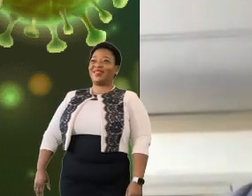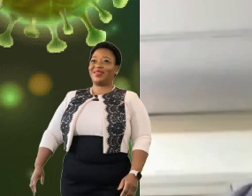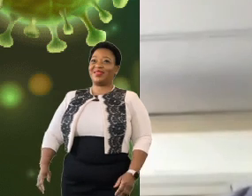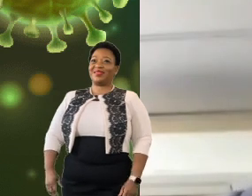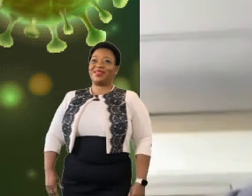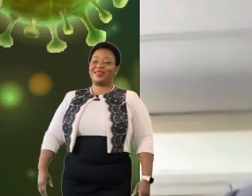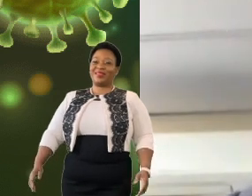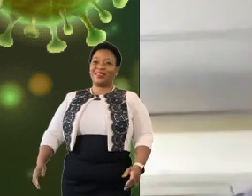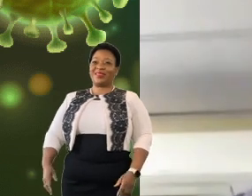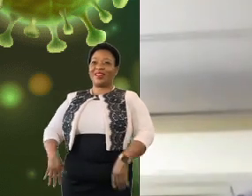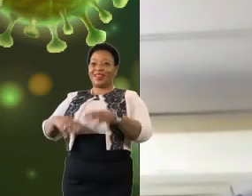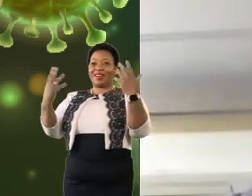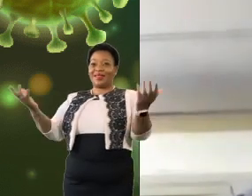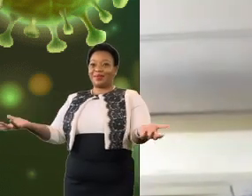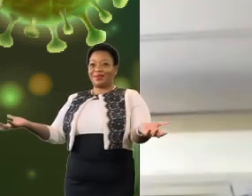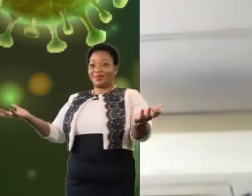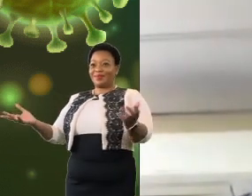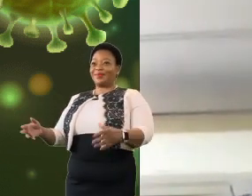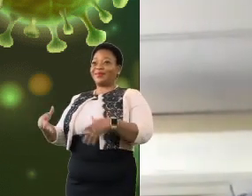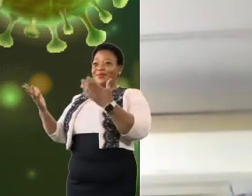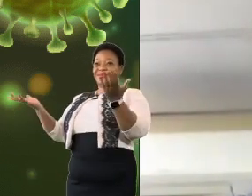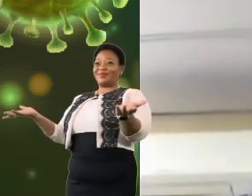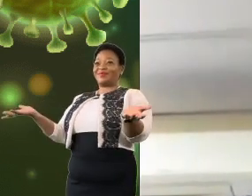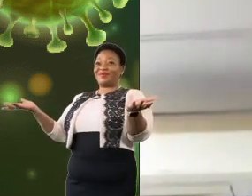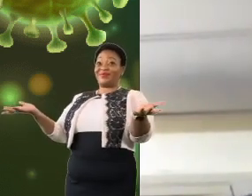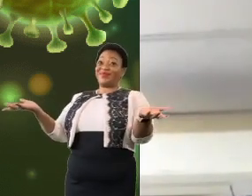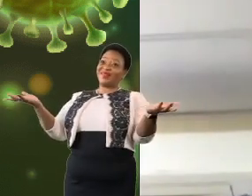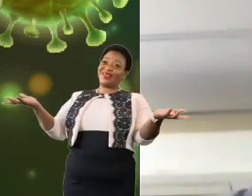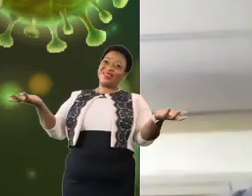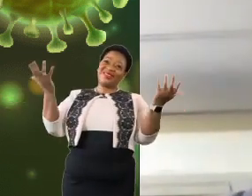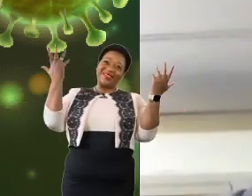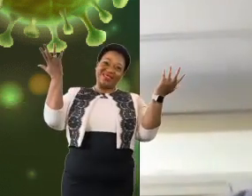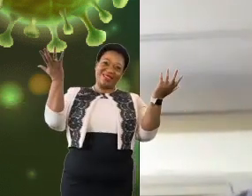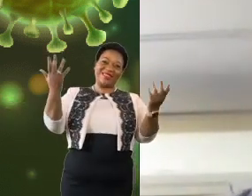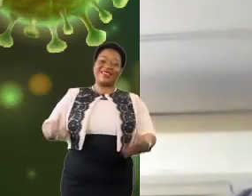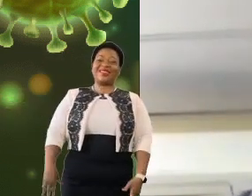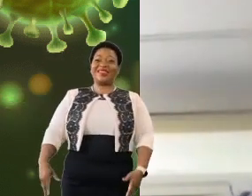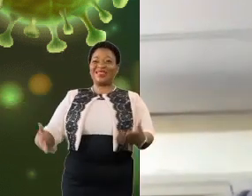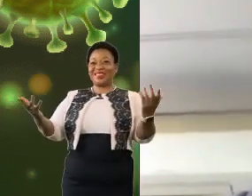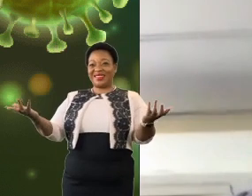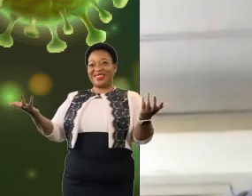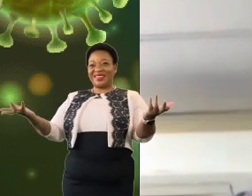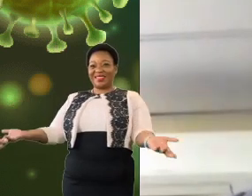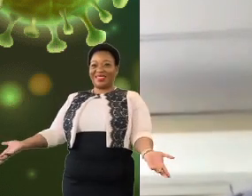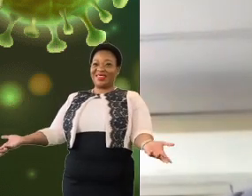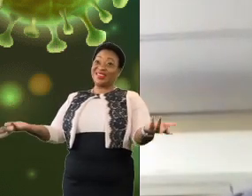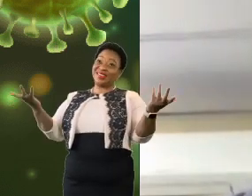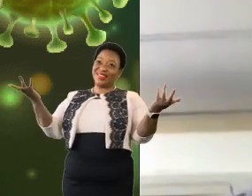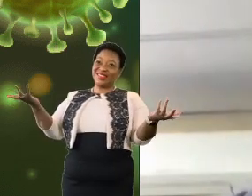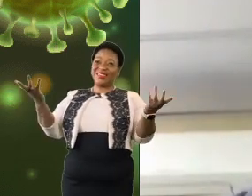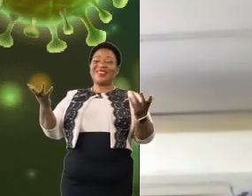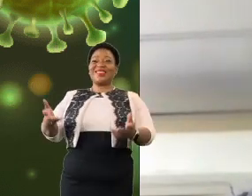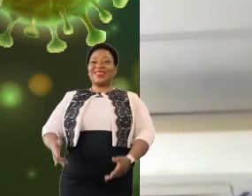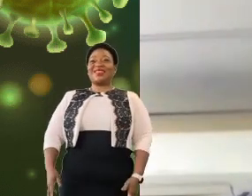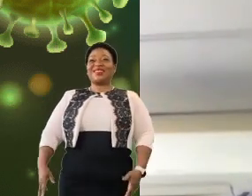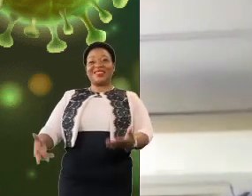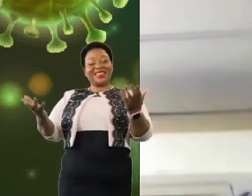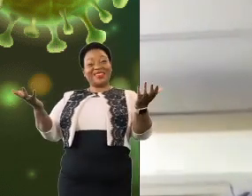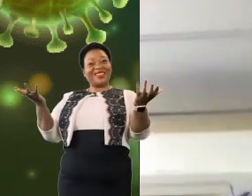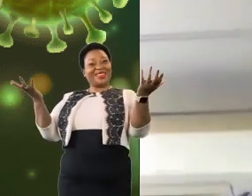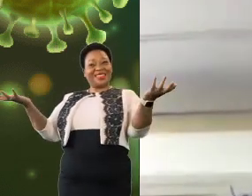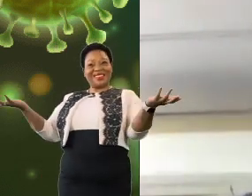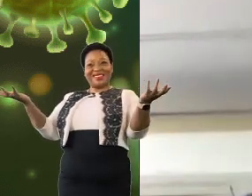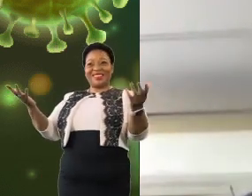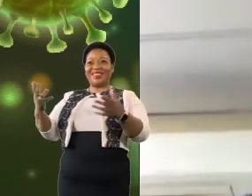the phase 4 of the lockdown. Those industries can apply for UIF for whatever period that the president will determine. If it's for a